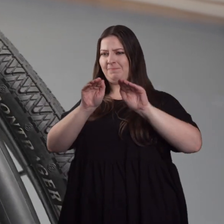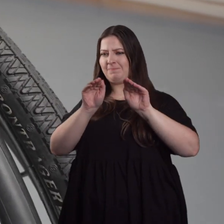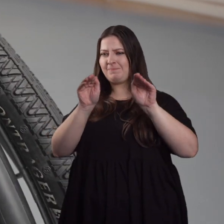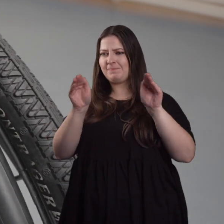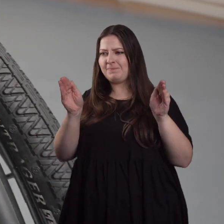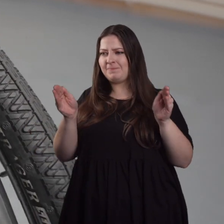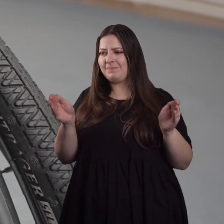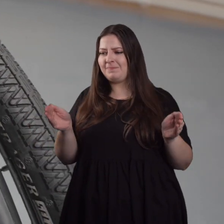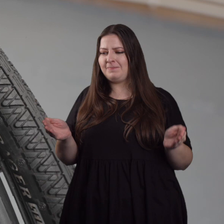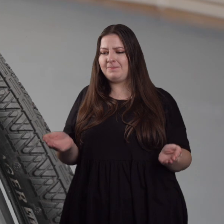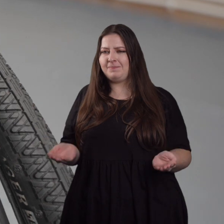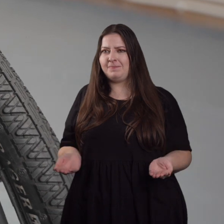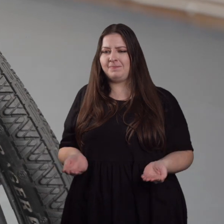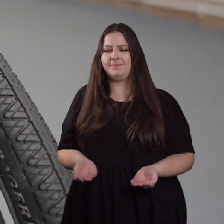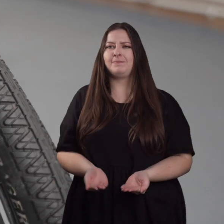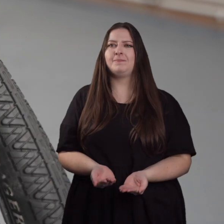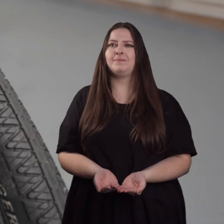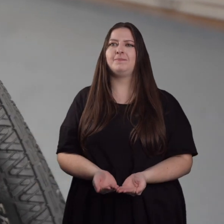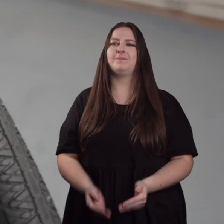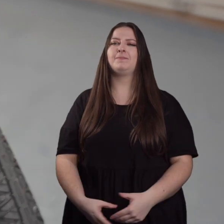And the tube into the tire.